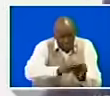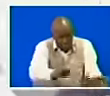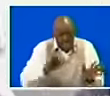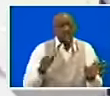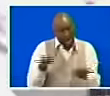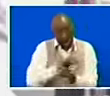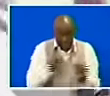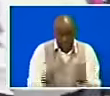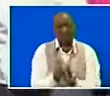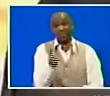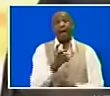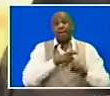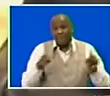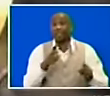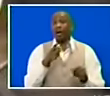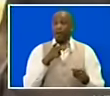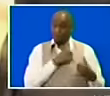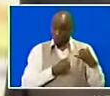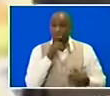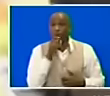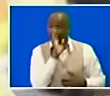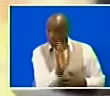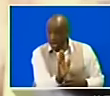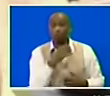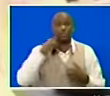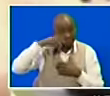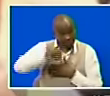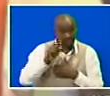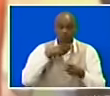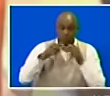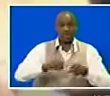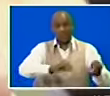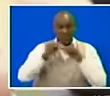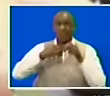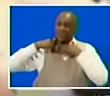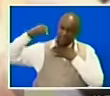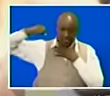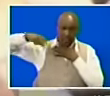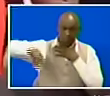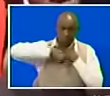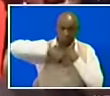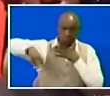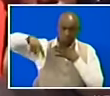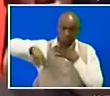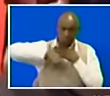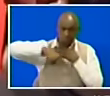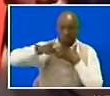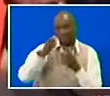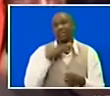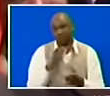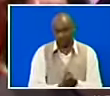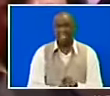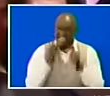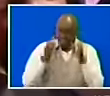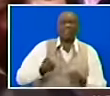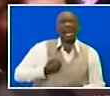university's compound, while that of her boyfriend who committed suicide using a bedsheet was found hanging from the roof. Kama msichana